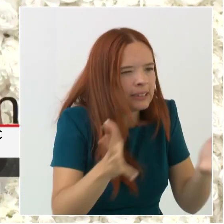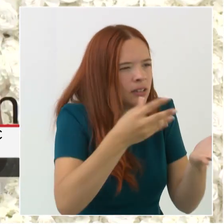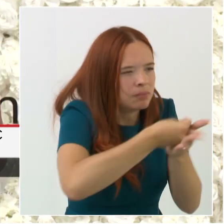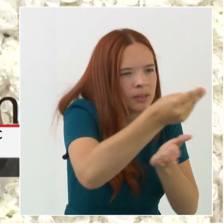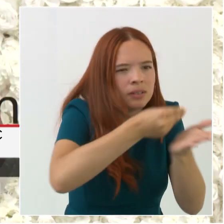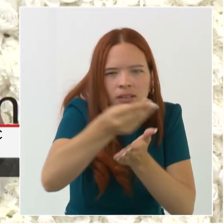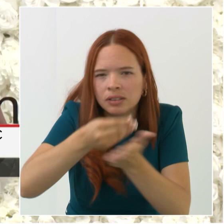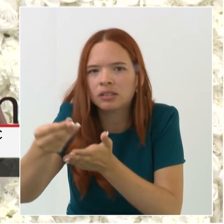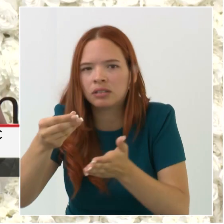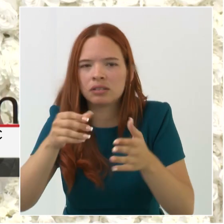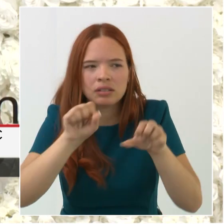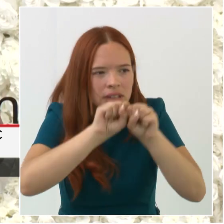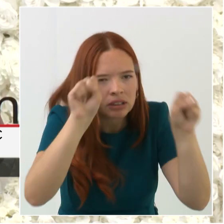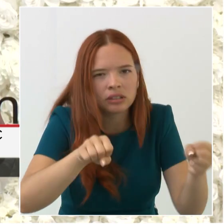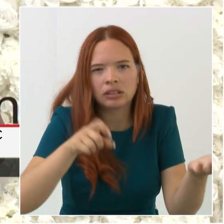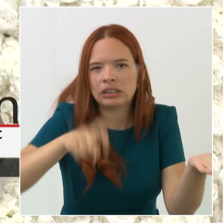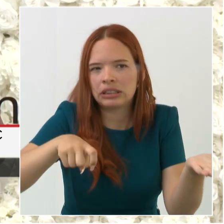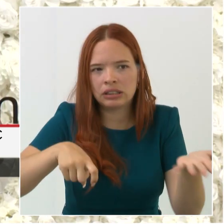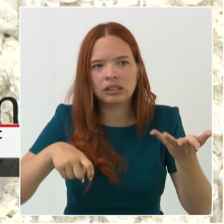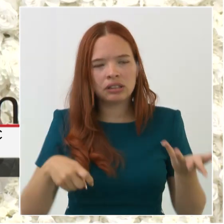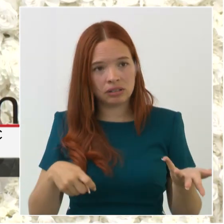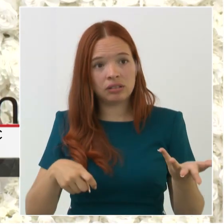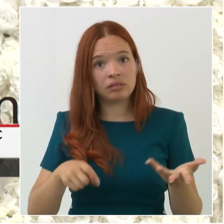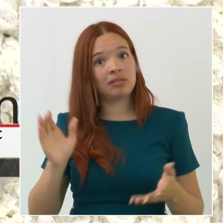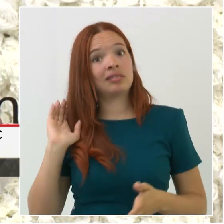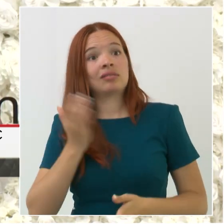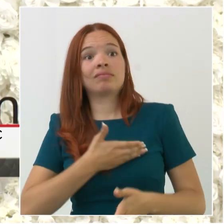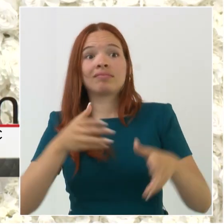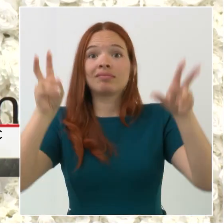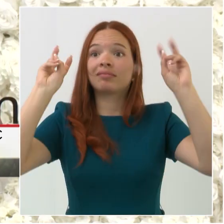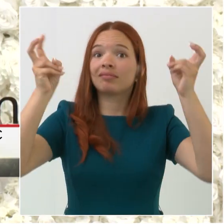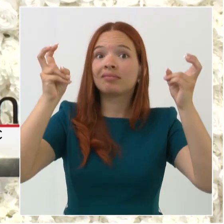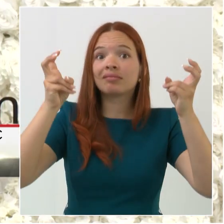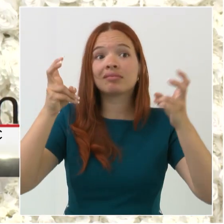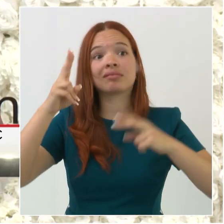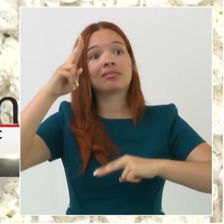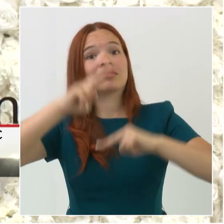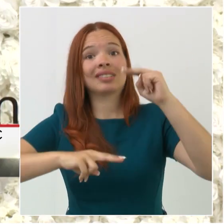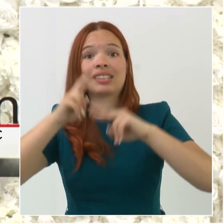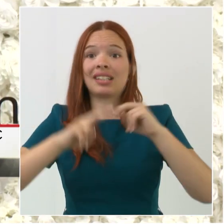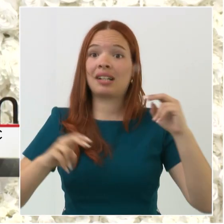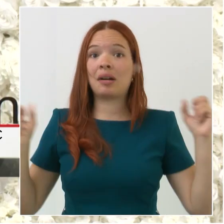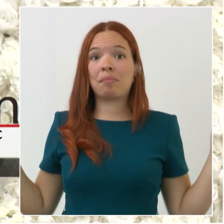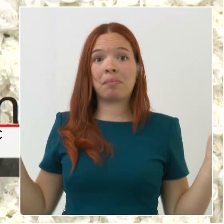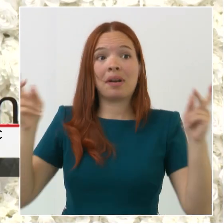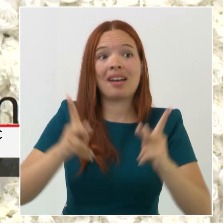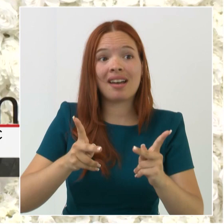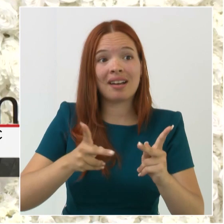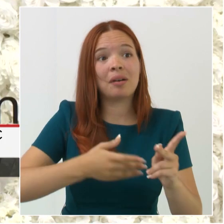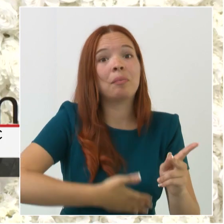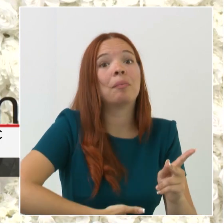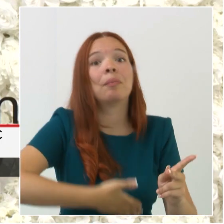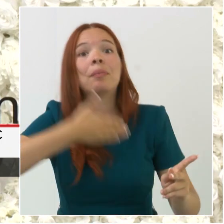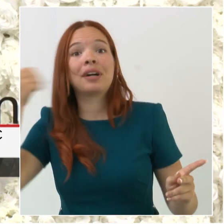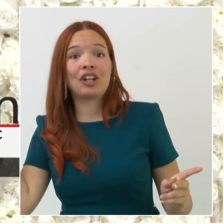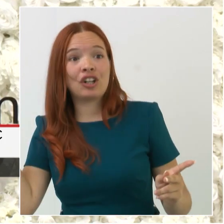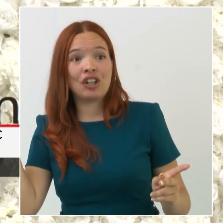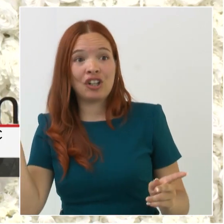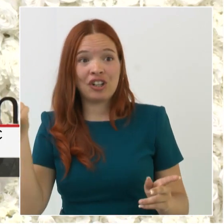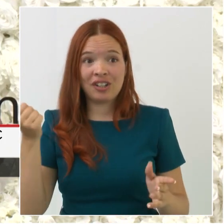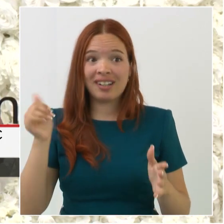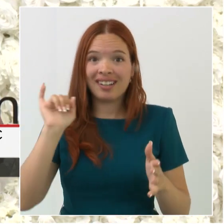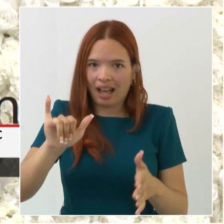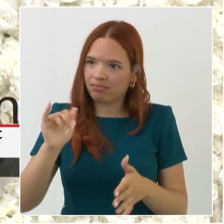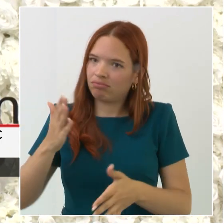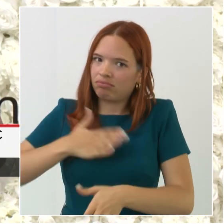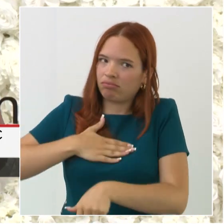Better task force early on so that Washington, D.C. will compete for every federal dollar.